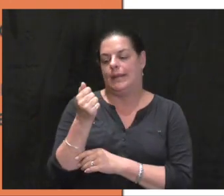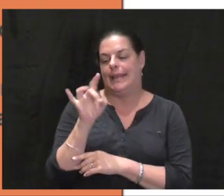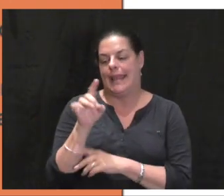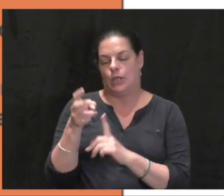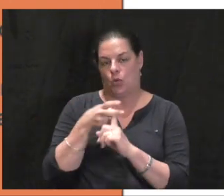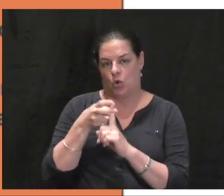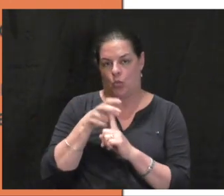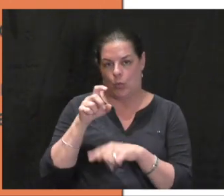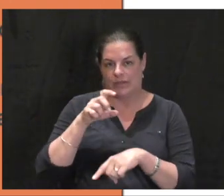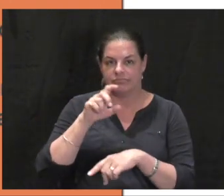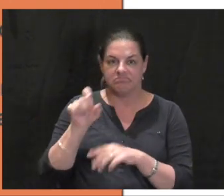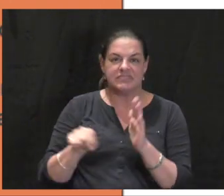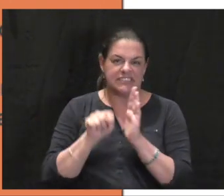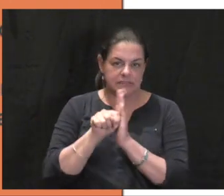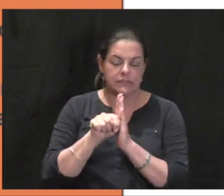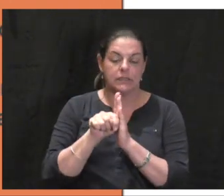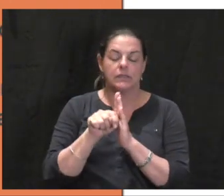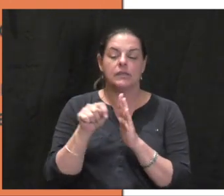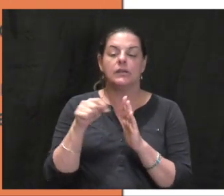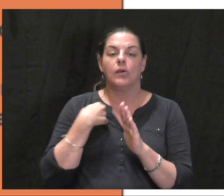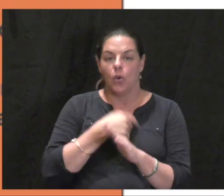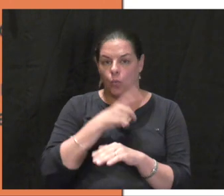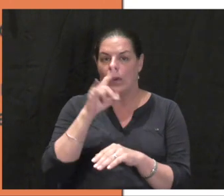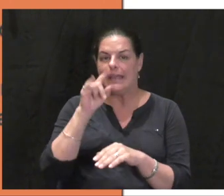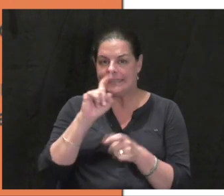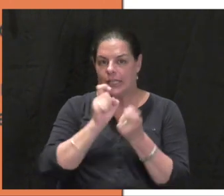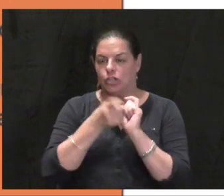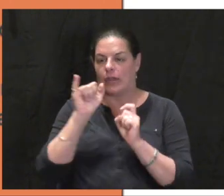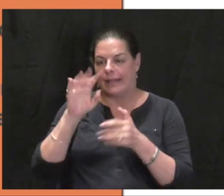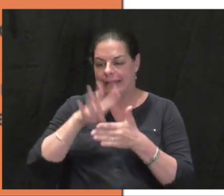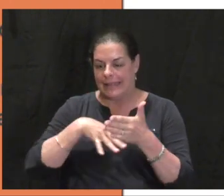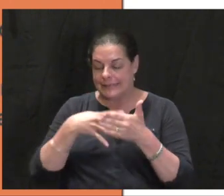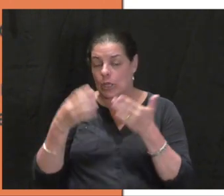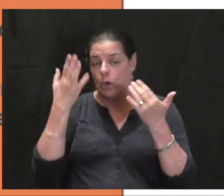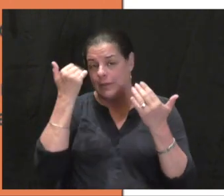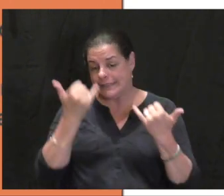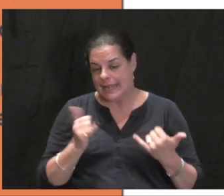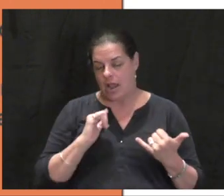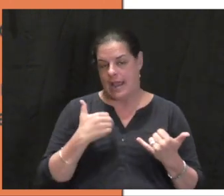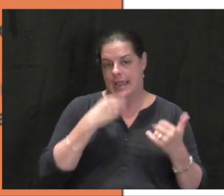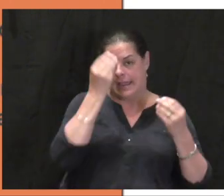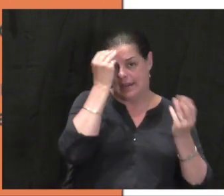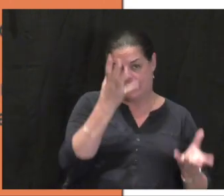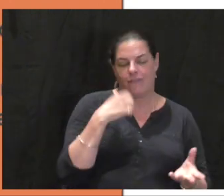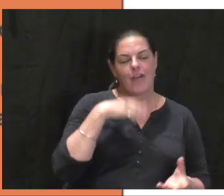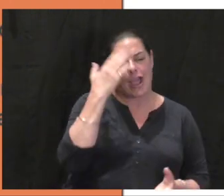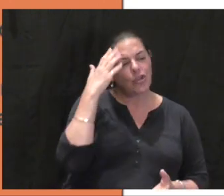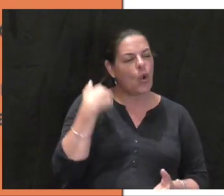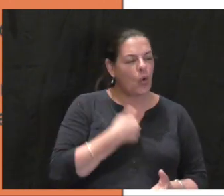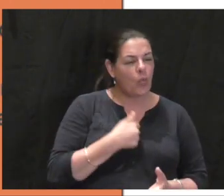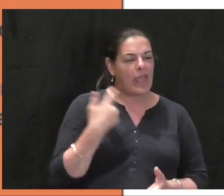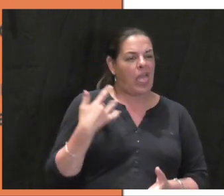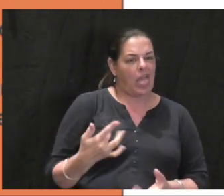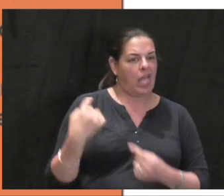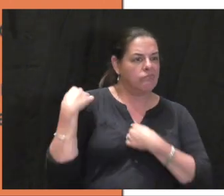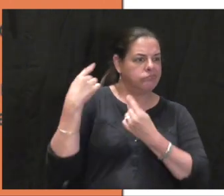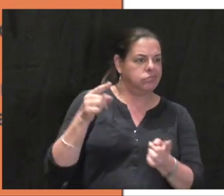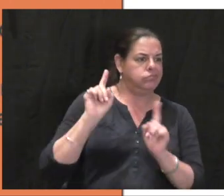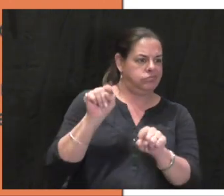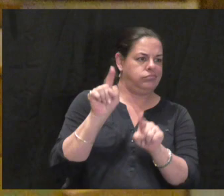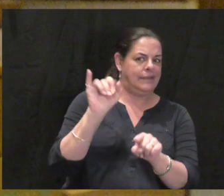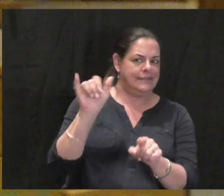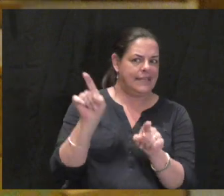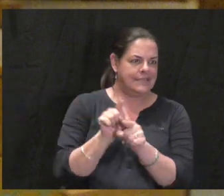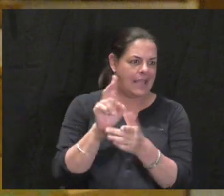I literally saw 2 people. It's not worth the gas to drive 4.5 hours and get back and only see 2 people. So we were really intentional